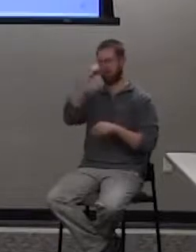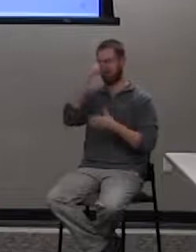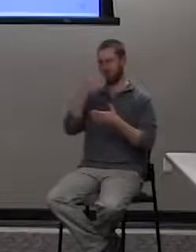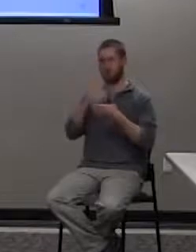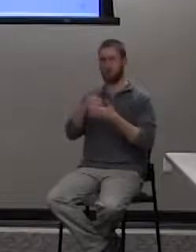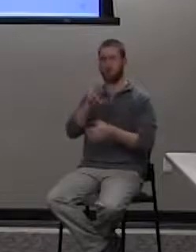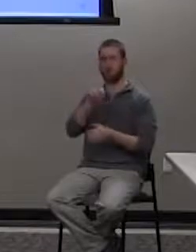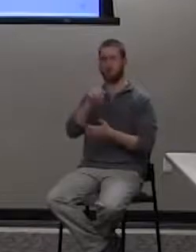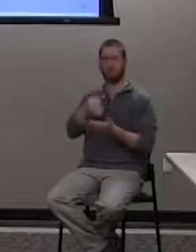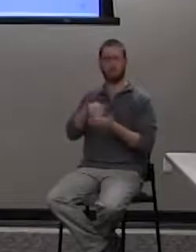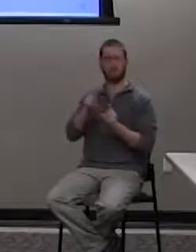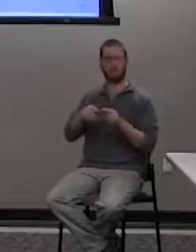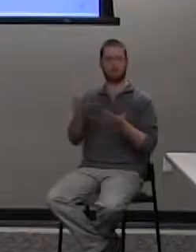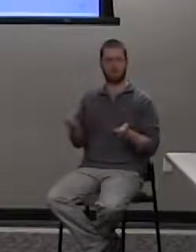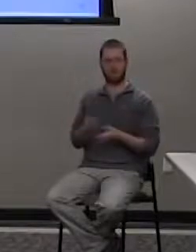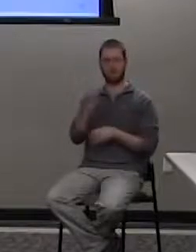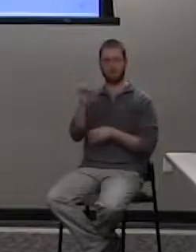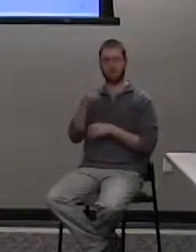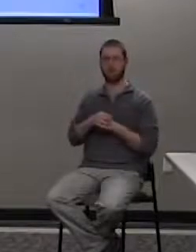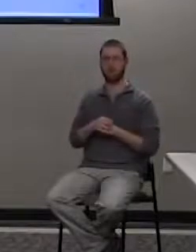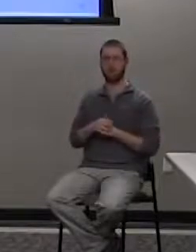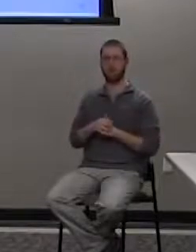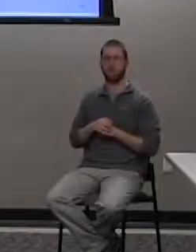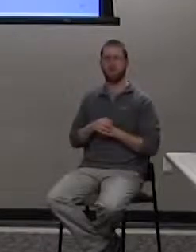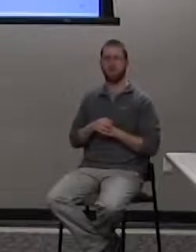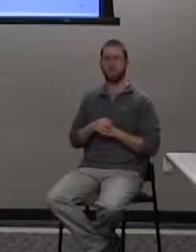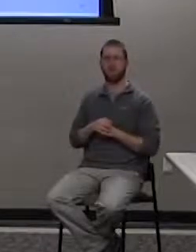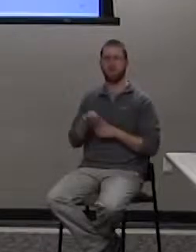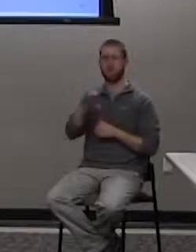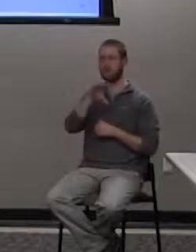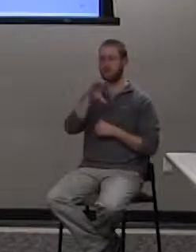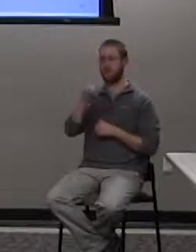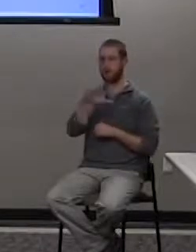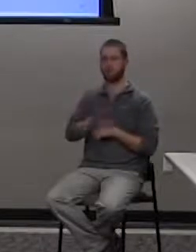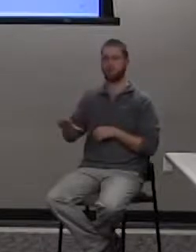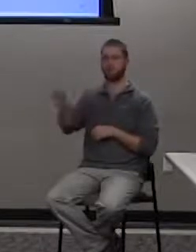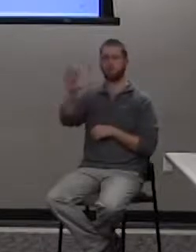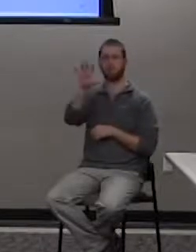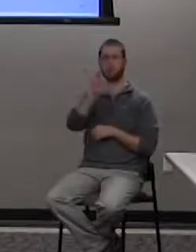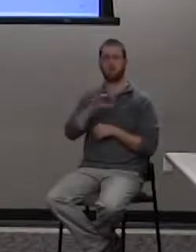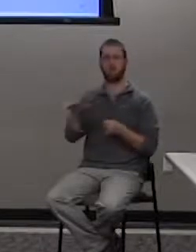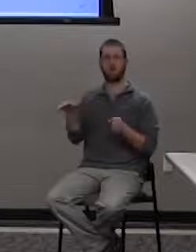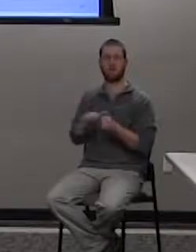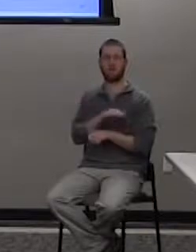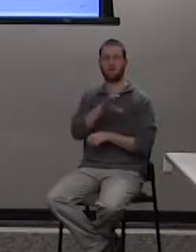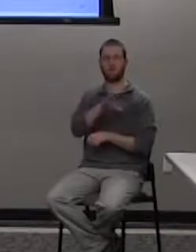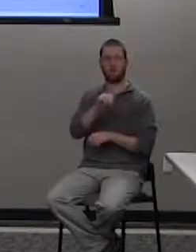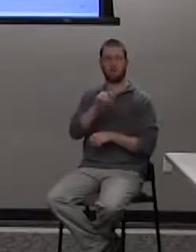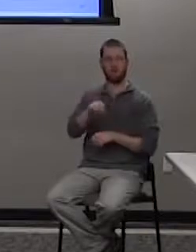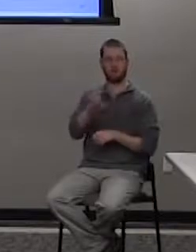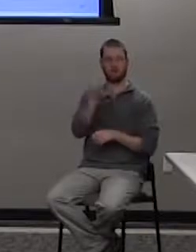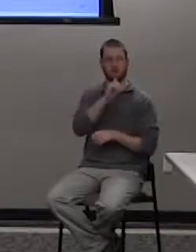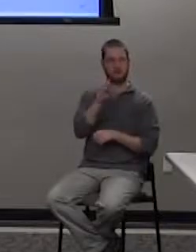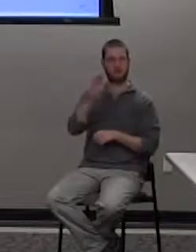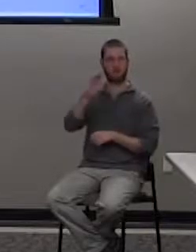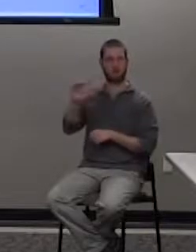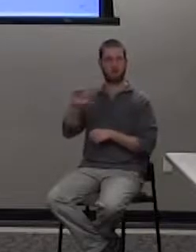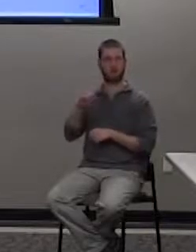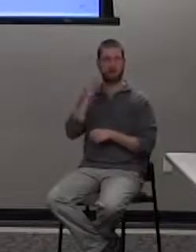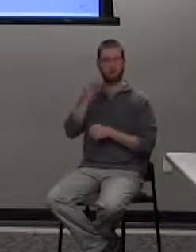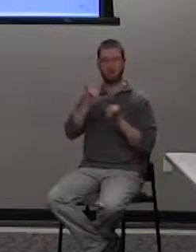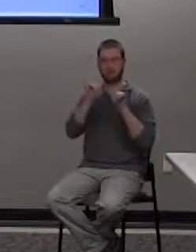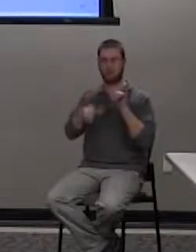close, if I'm not on target. As a county. This is a Danville Boyle County study. If you want to